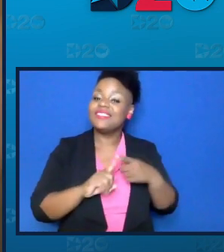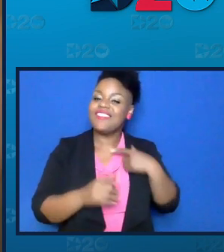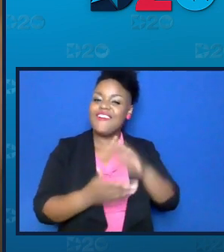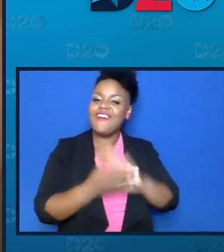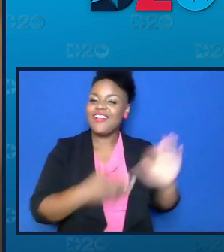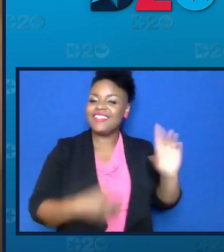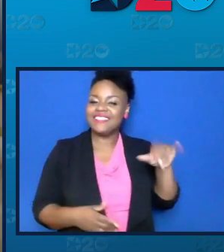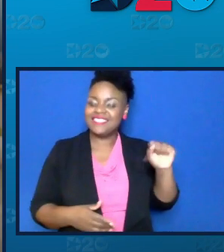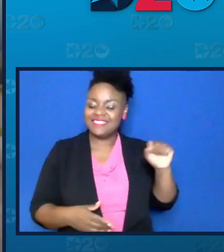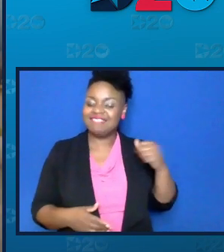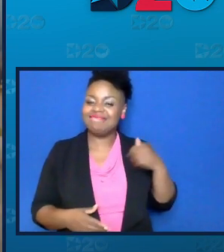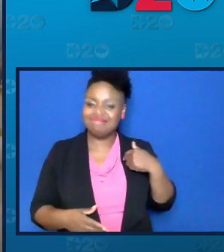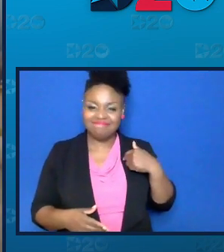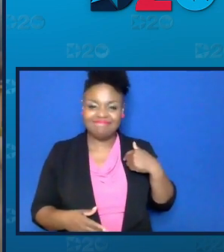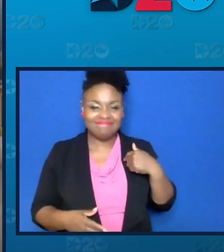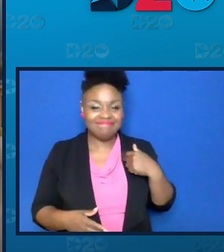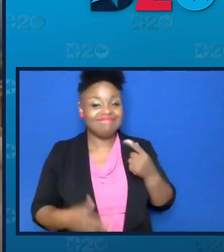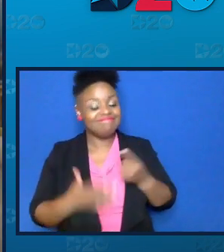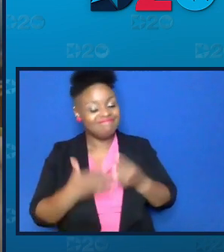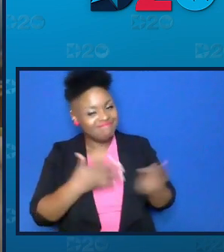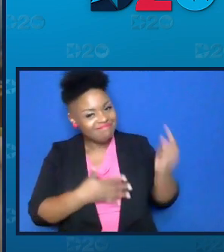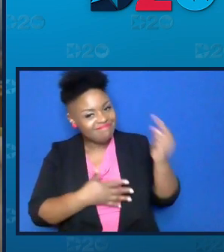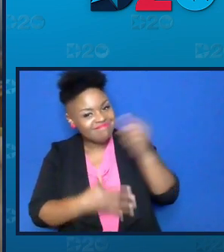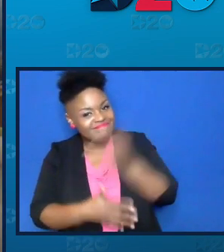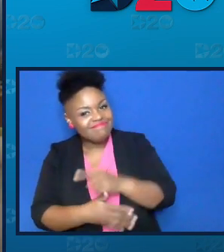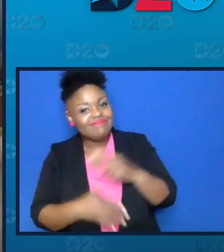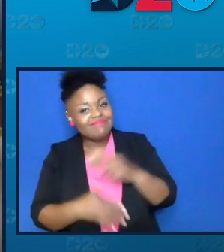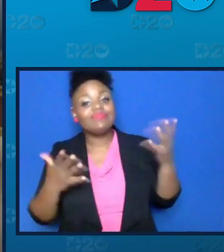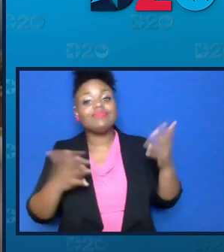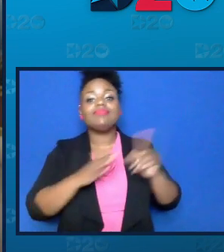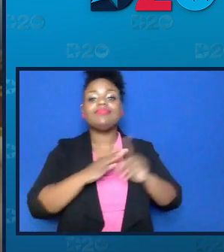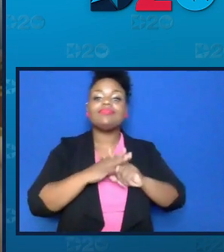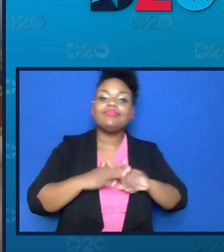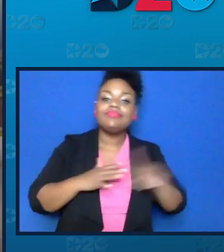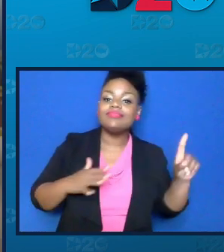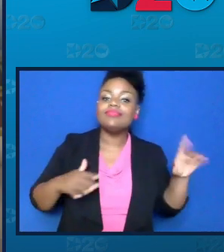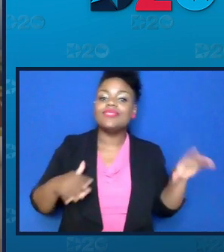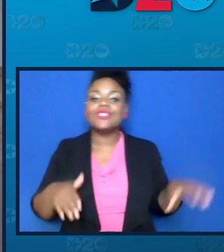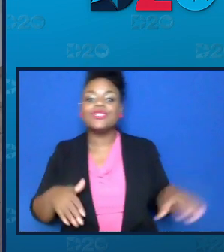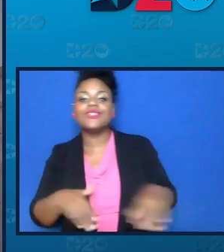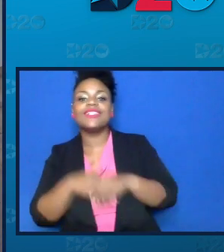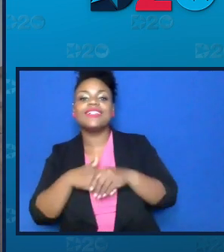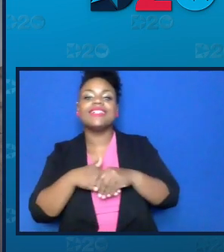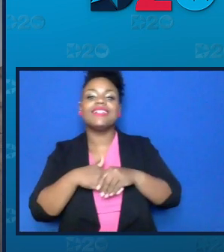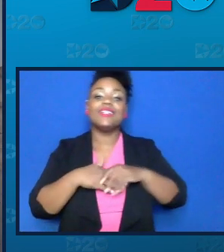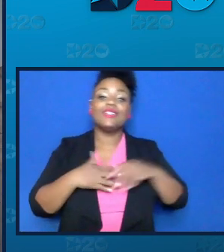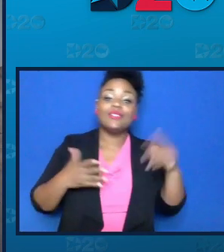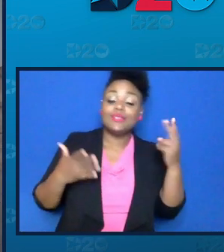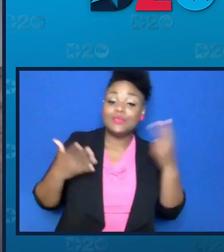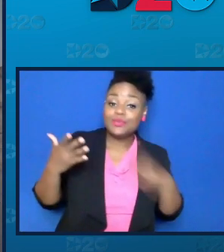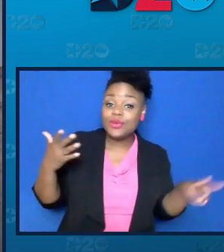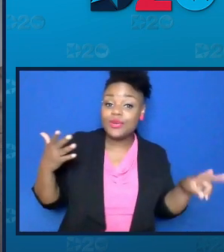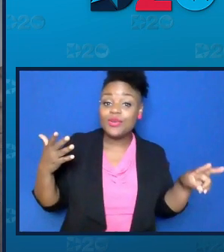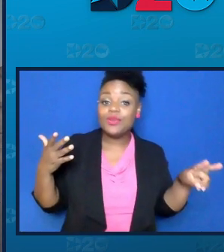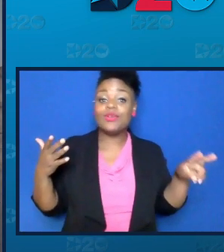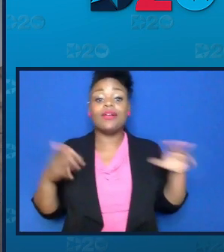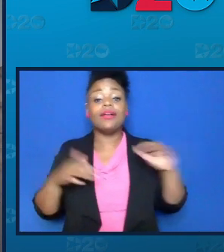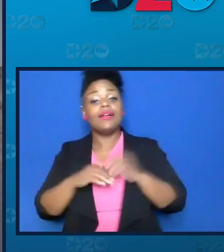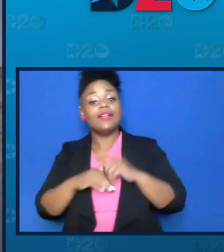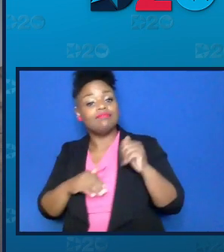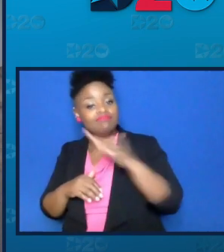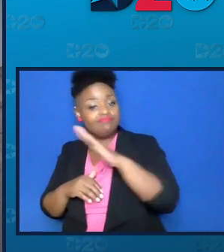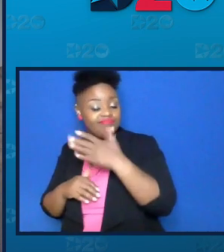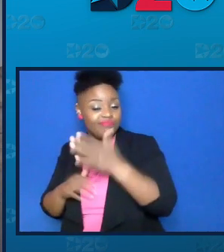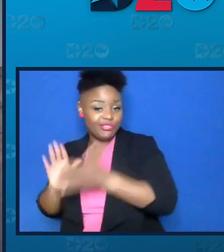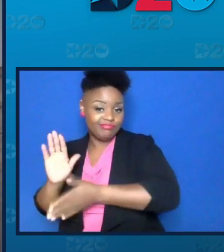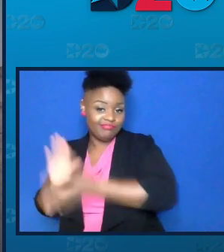Once I graduated from college, we eloped. 2 weeks after that, he deployed. This is what I wanted to